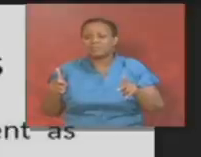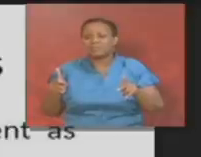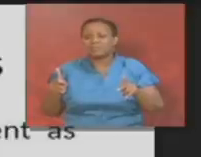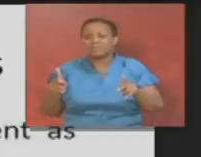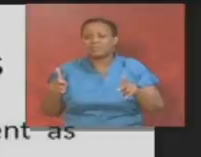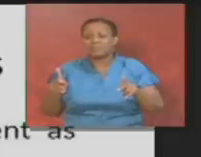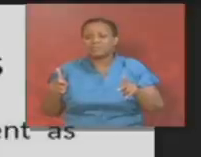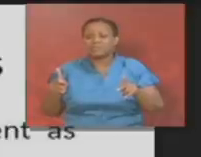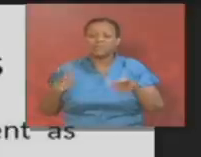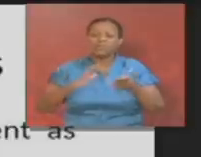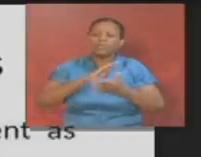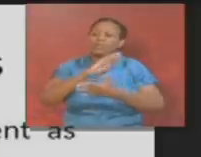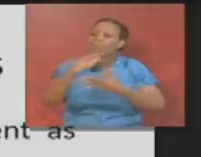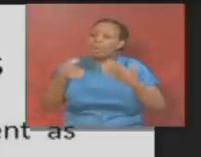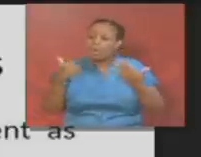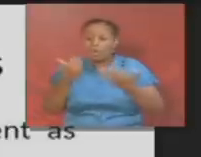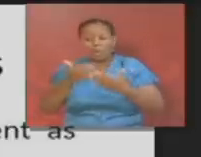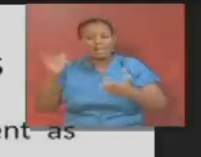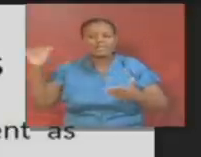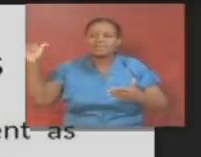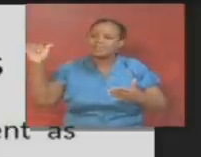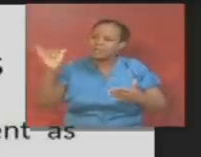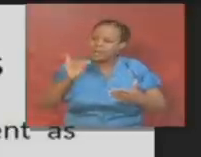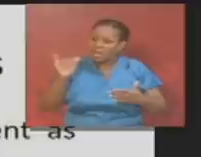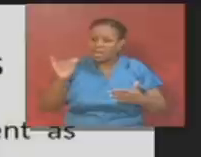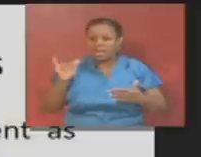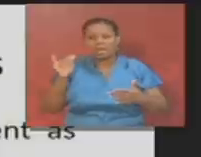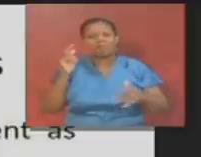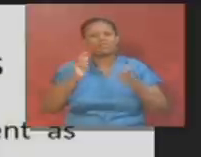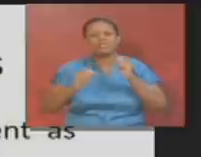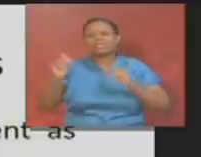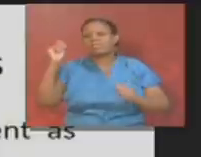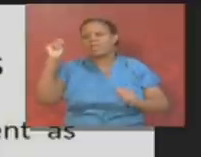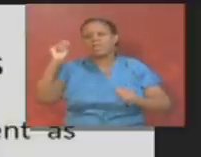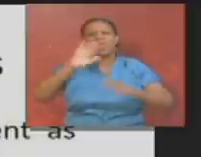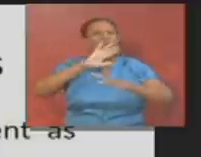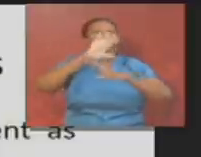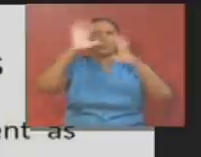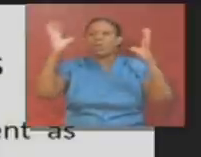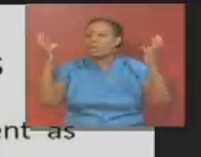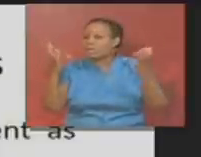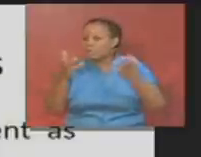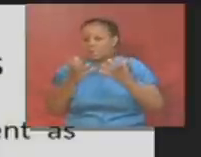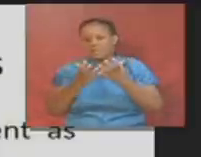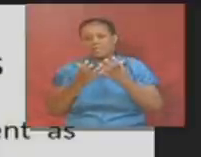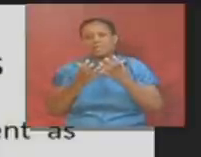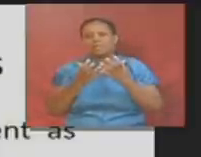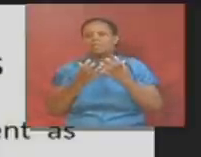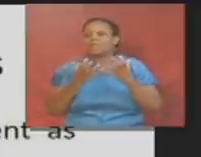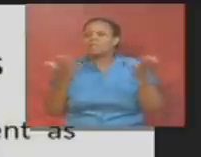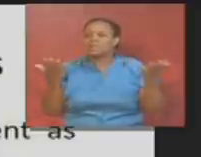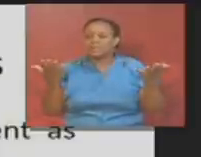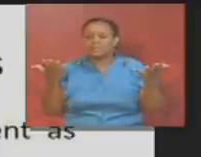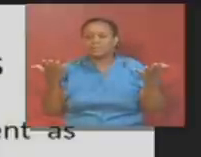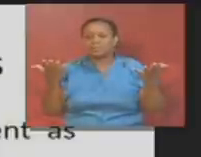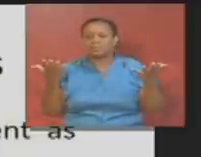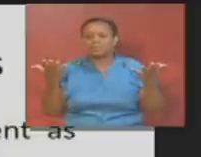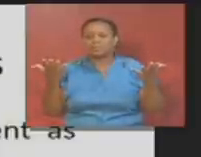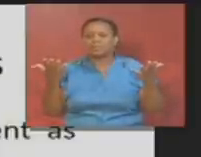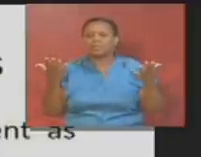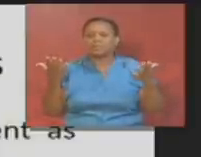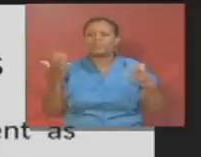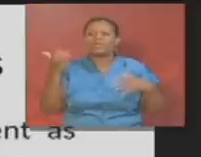as in Trinidad and Tobago, telemedicine has been one of our main measures for keeping track of